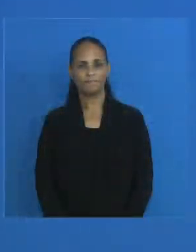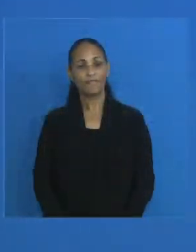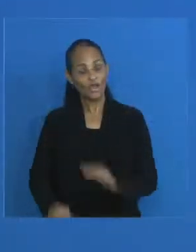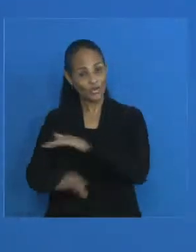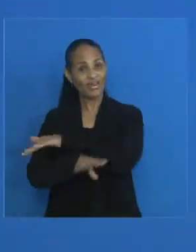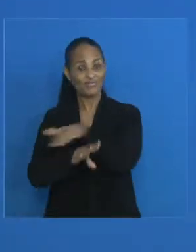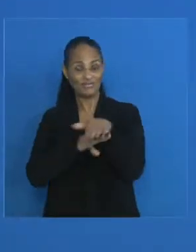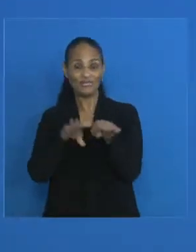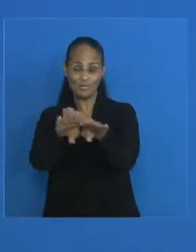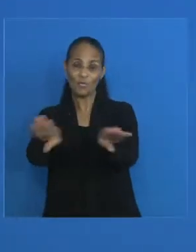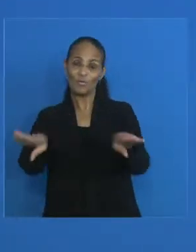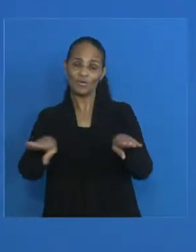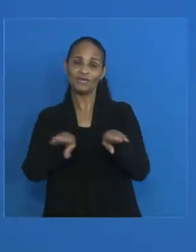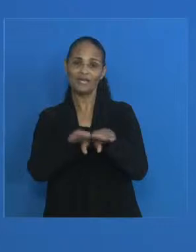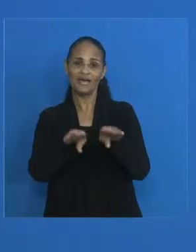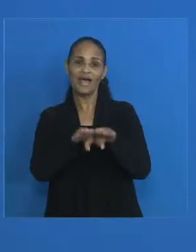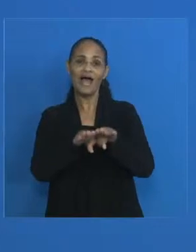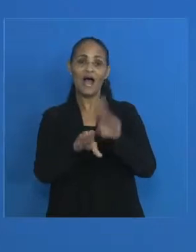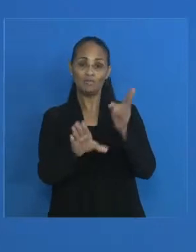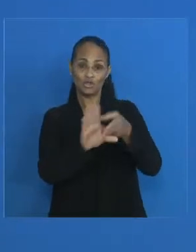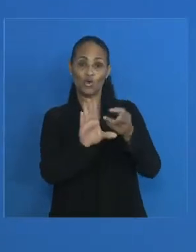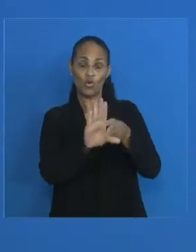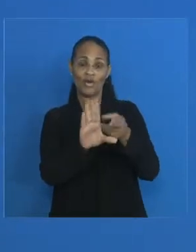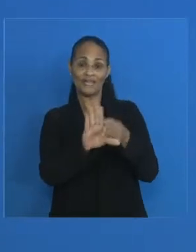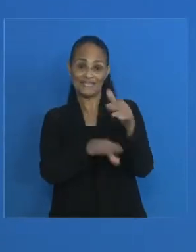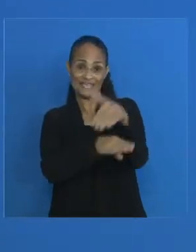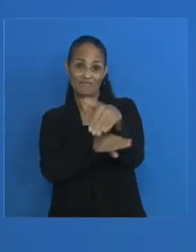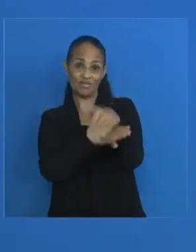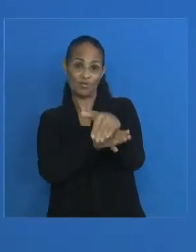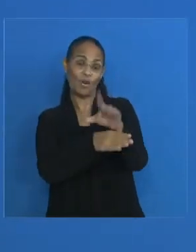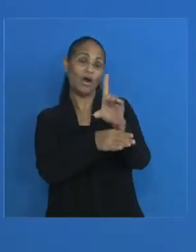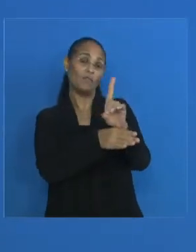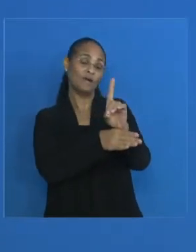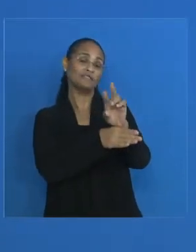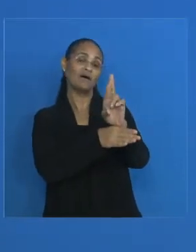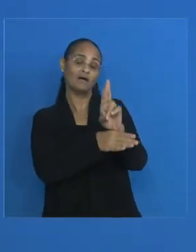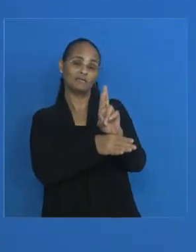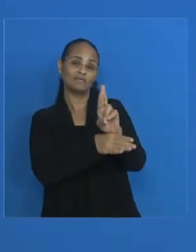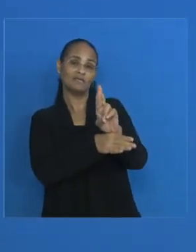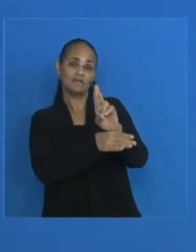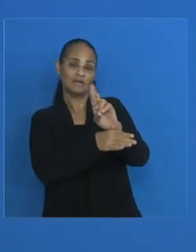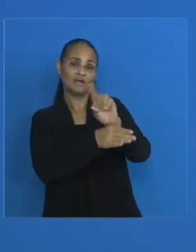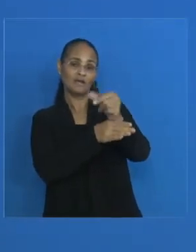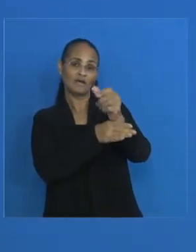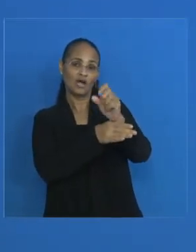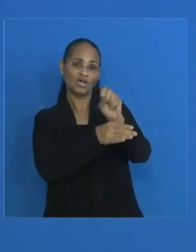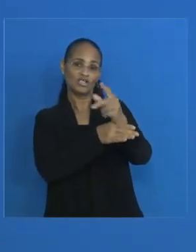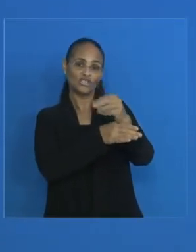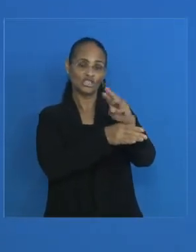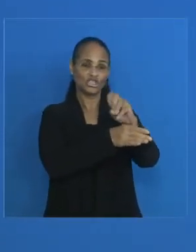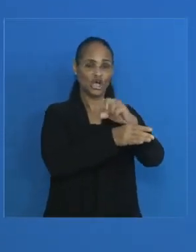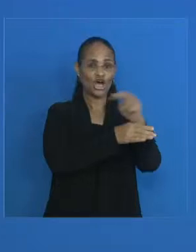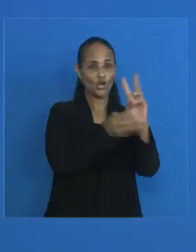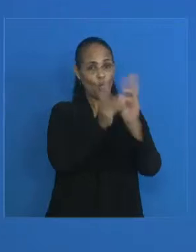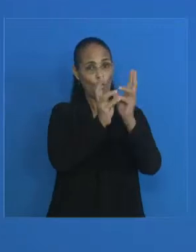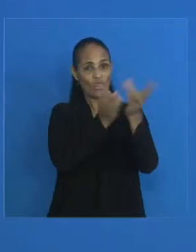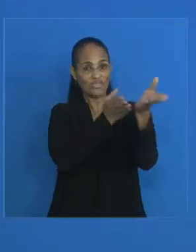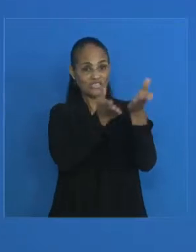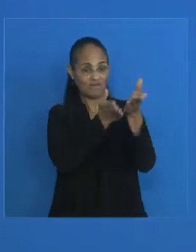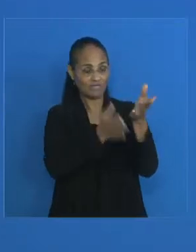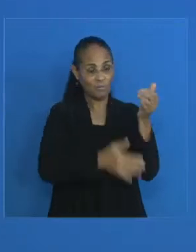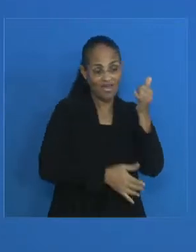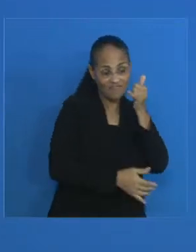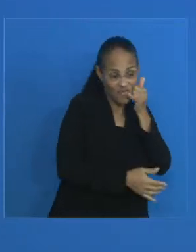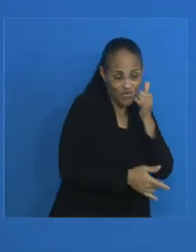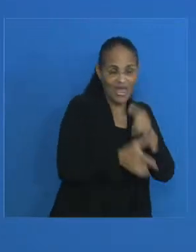Good afternoon, Bermuda. I'm joined this afternoon by Dr. Mark Gashard, the Director of the Bermuda Weather Service, via phone, and